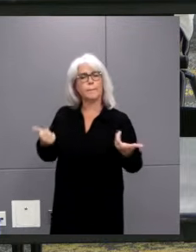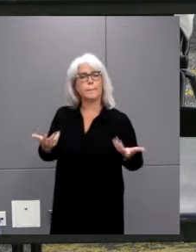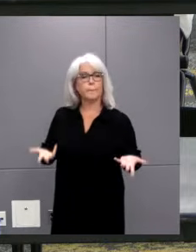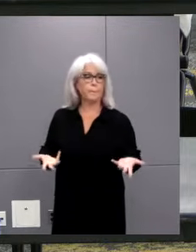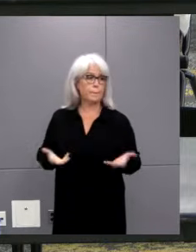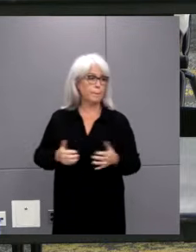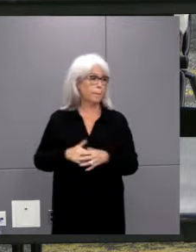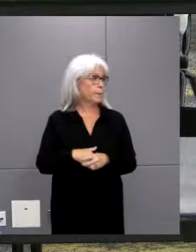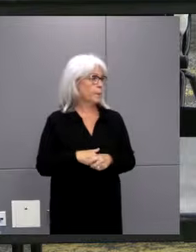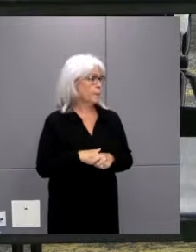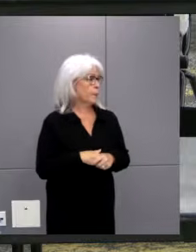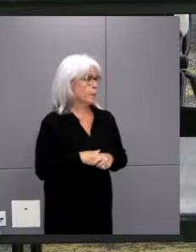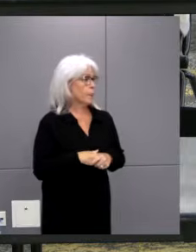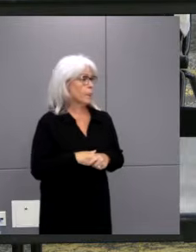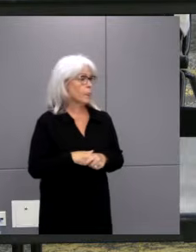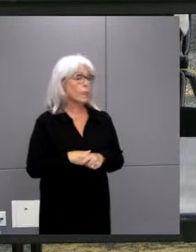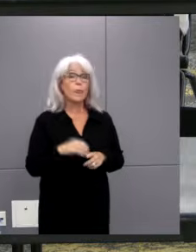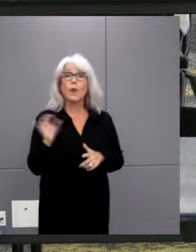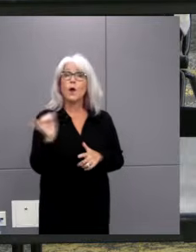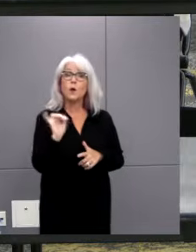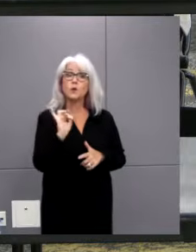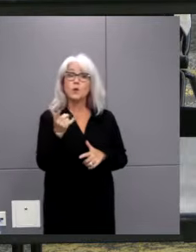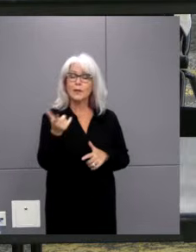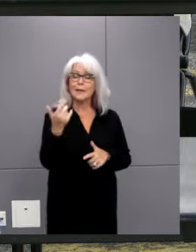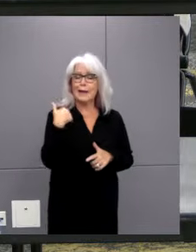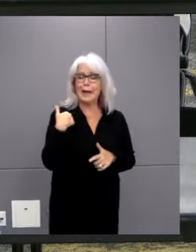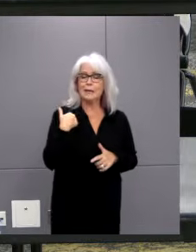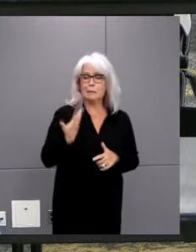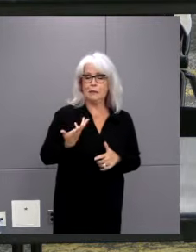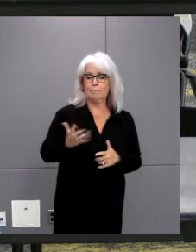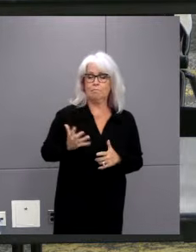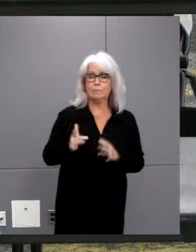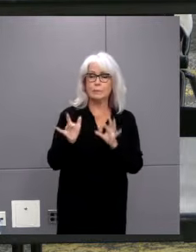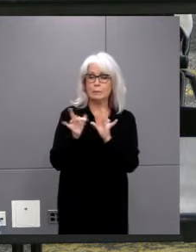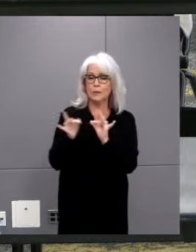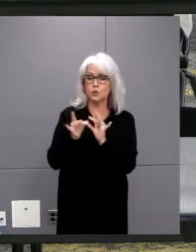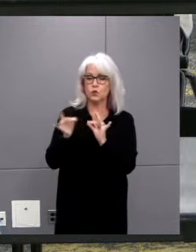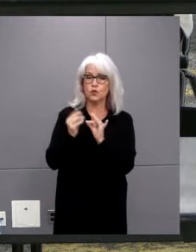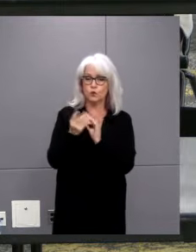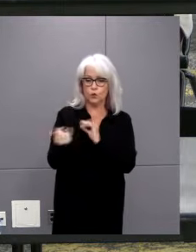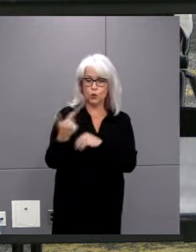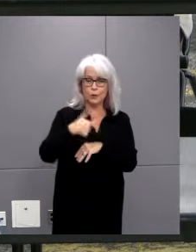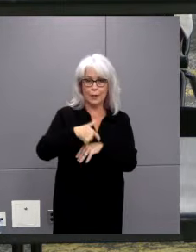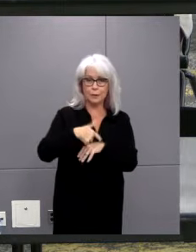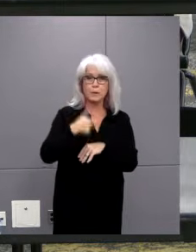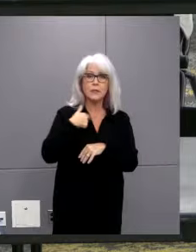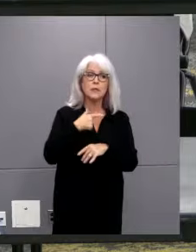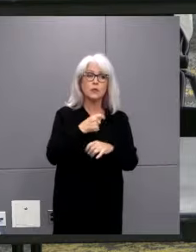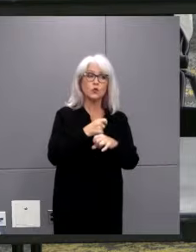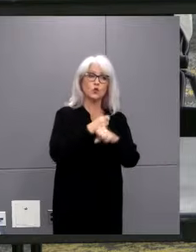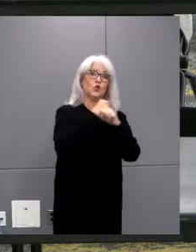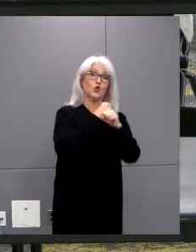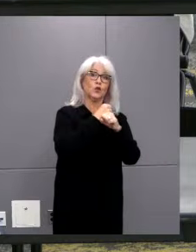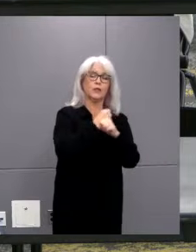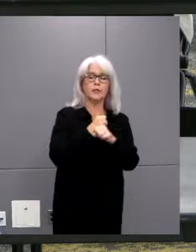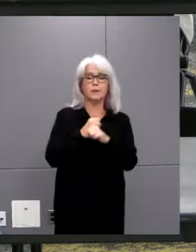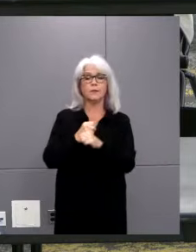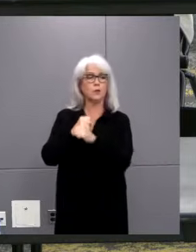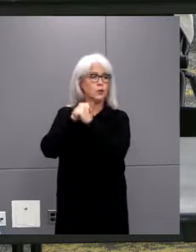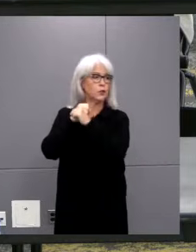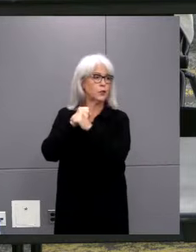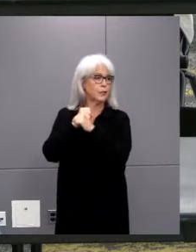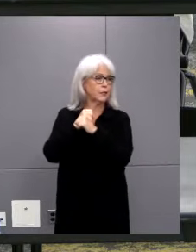Art? Yeah, and it's been referenced a few times, this security situation. Point